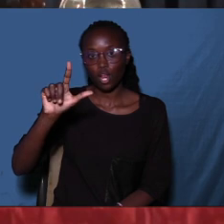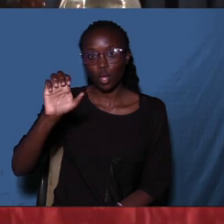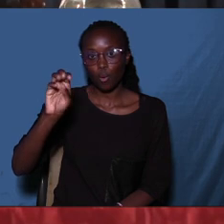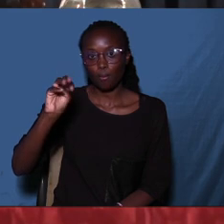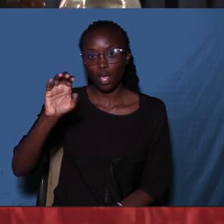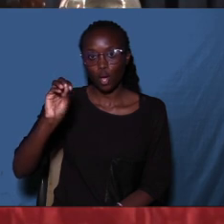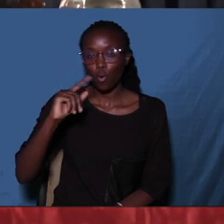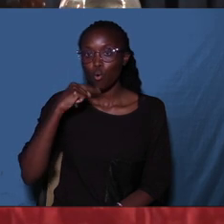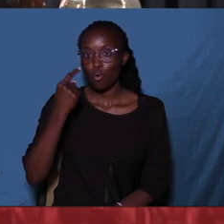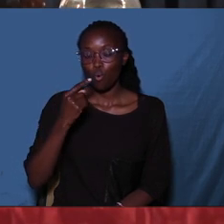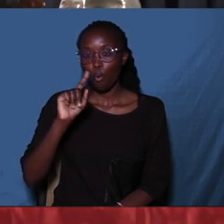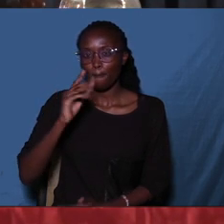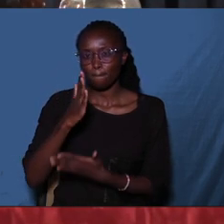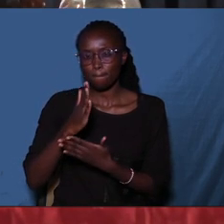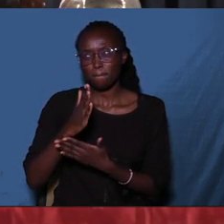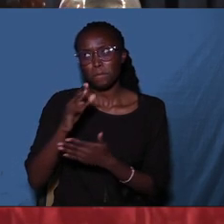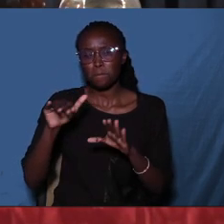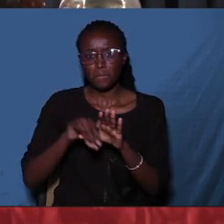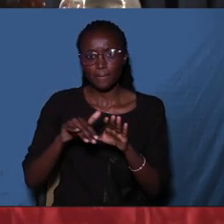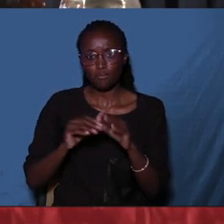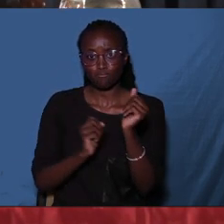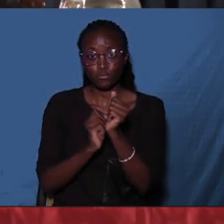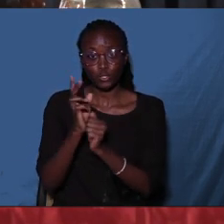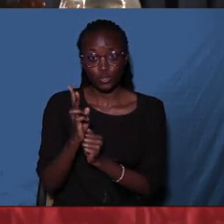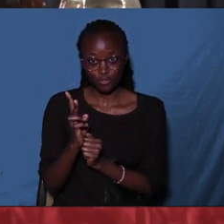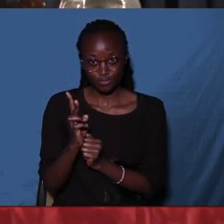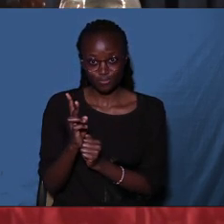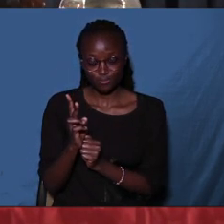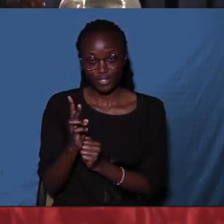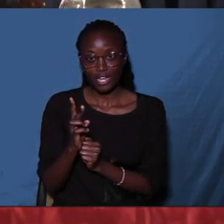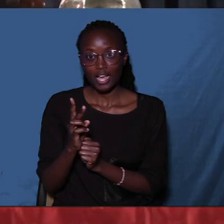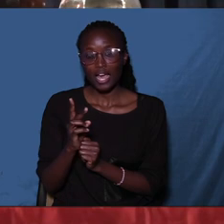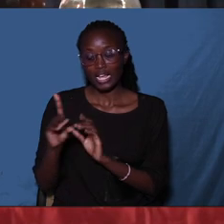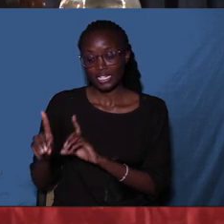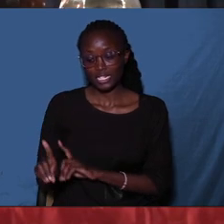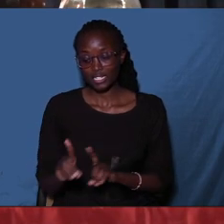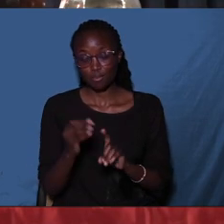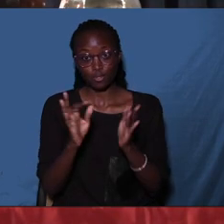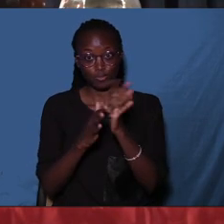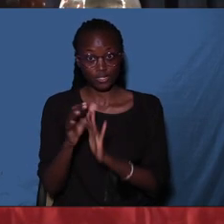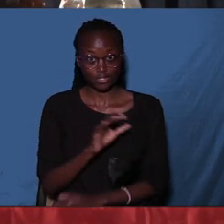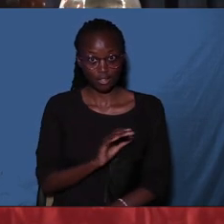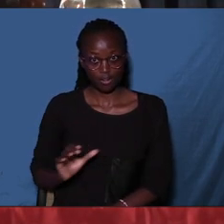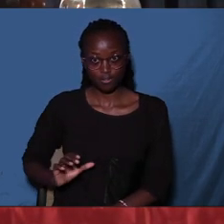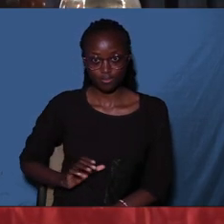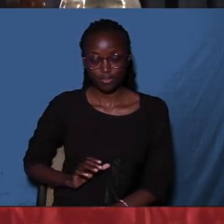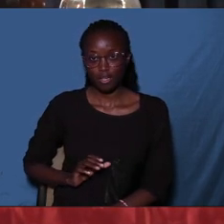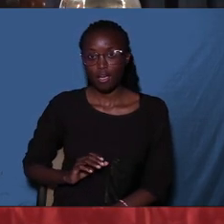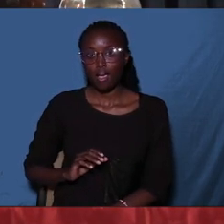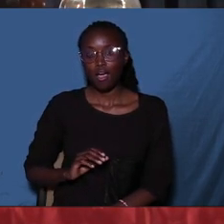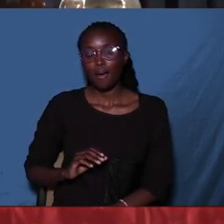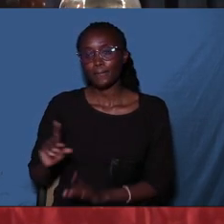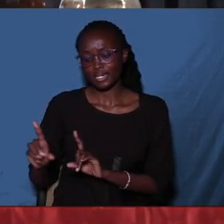of Jesus Christ. He was flayed alive. Flayed is actually the skin. His skin, he was actually